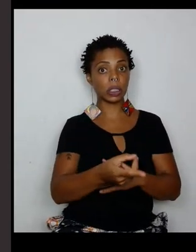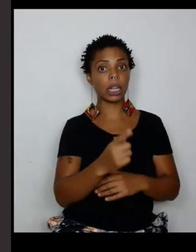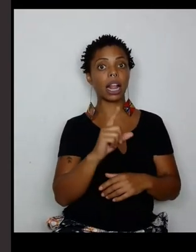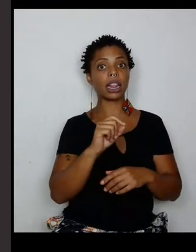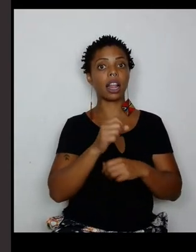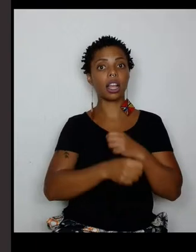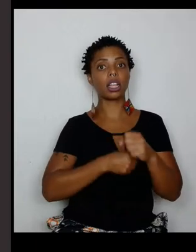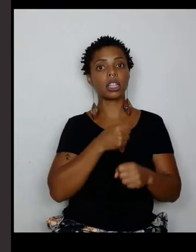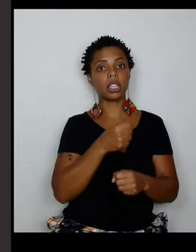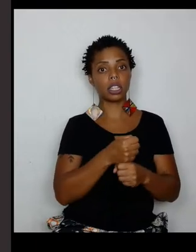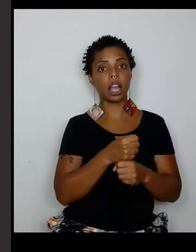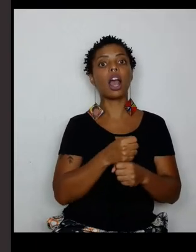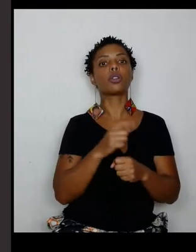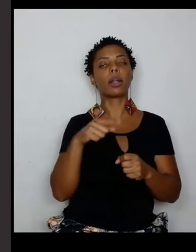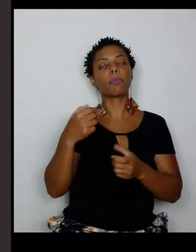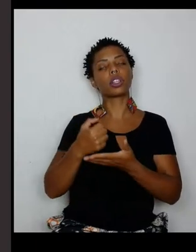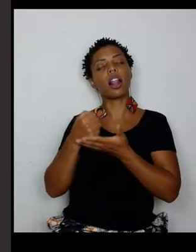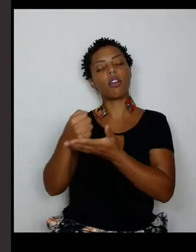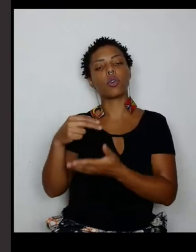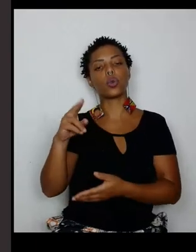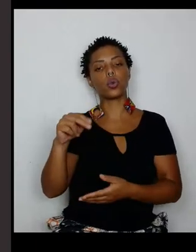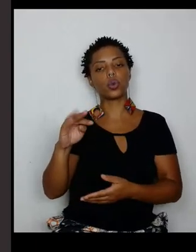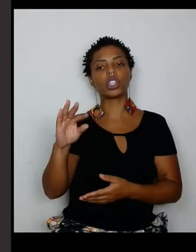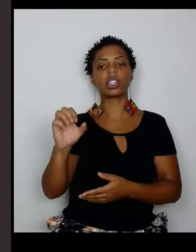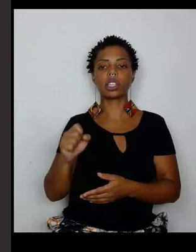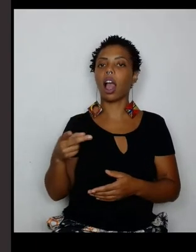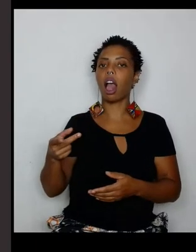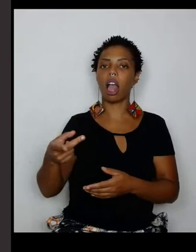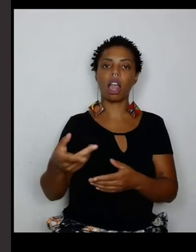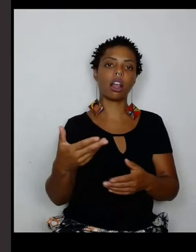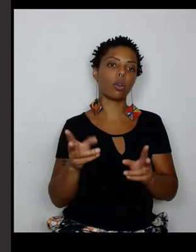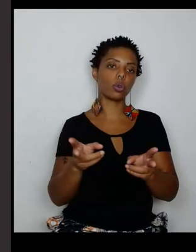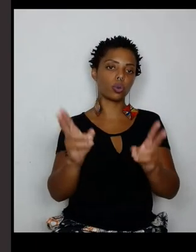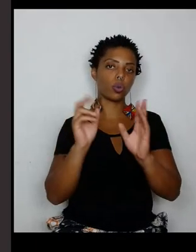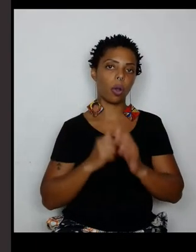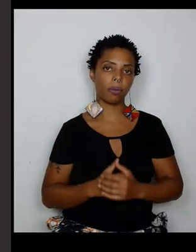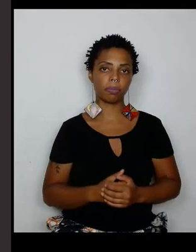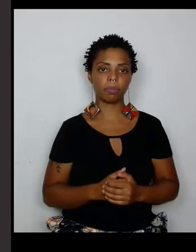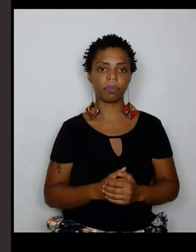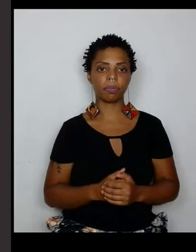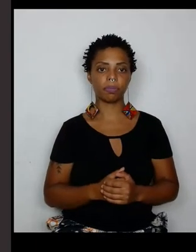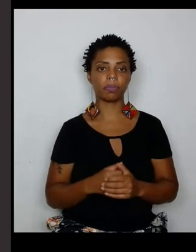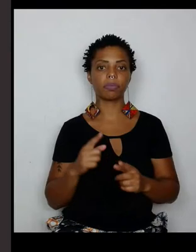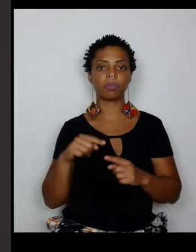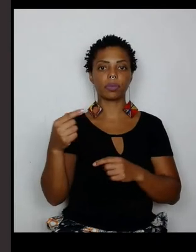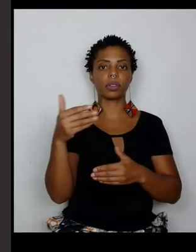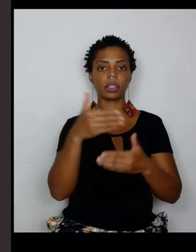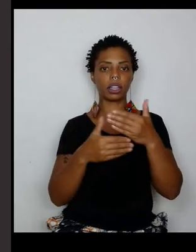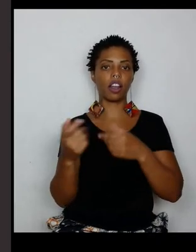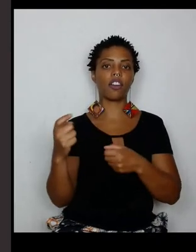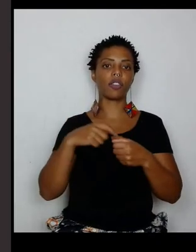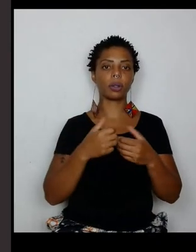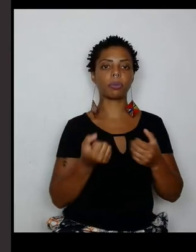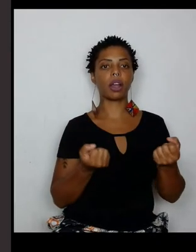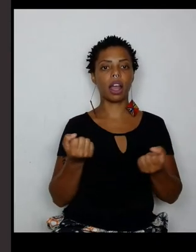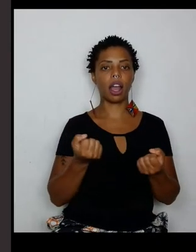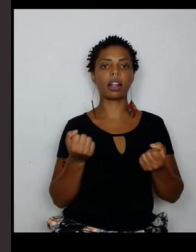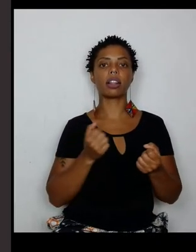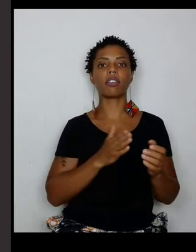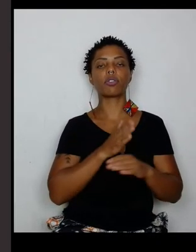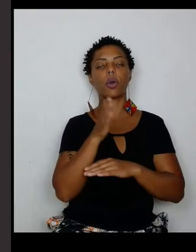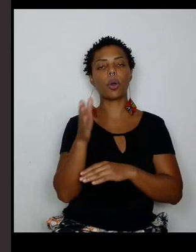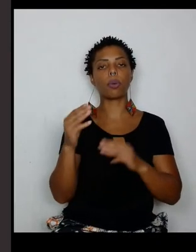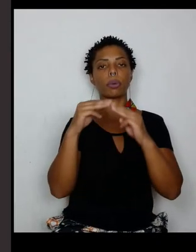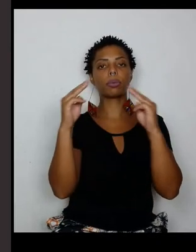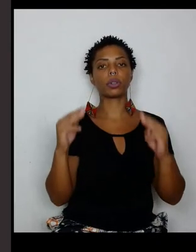since next slide back in the car we drove on to the museum in ren brittany there we saw among other